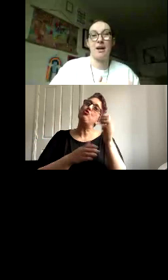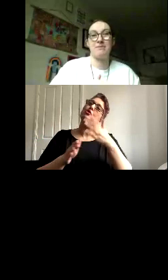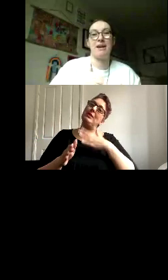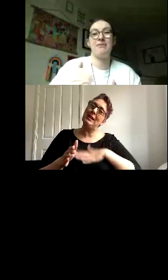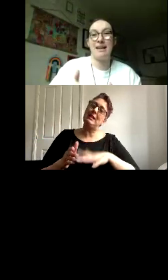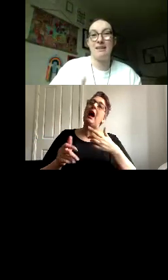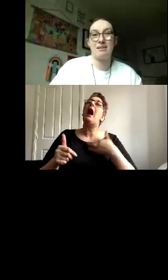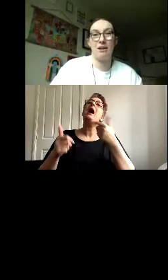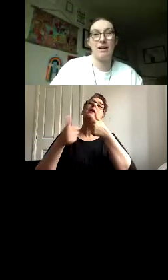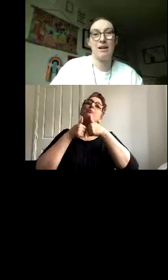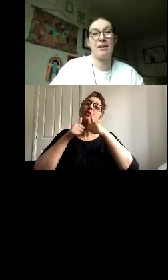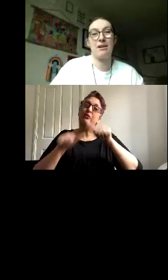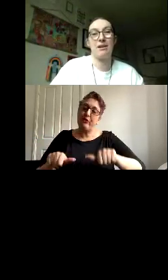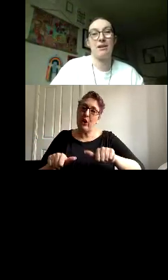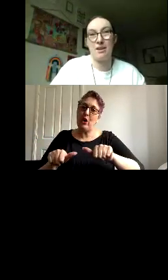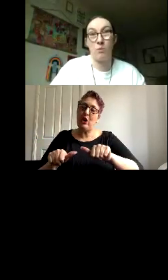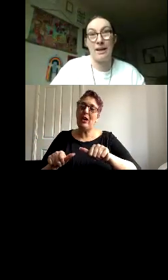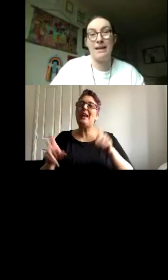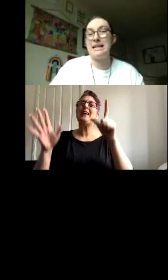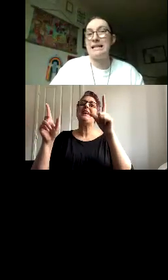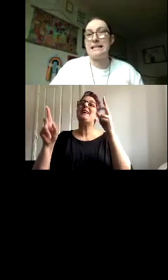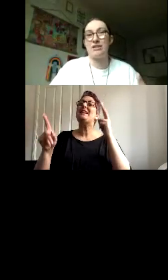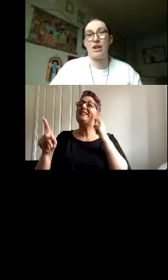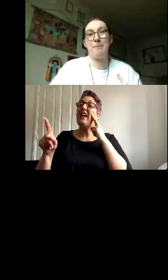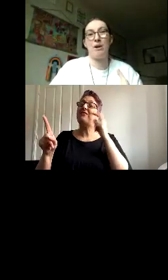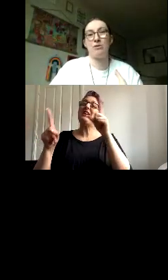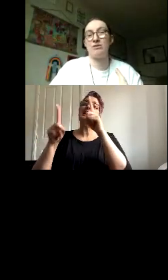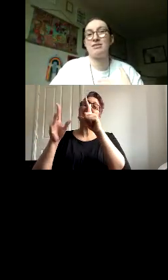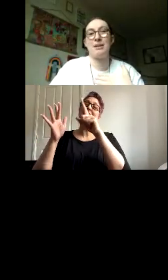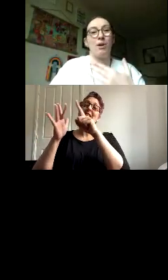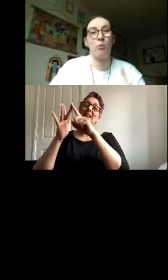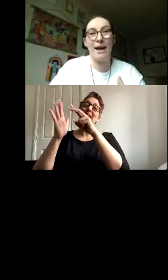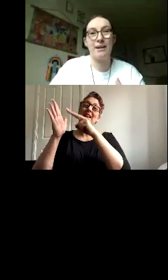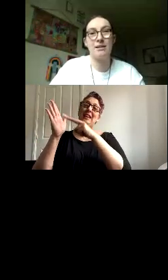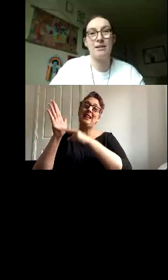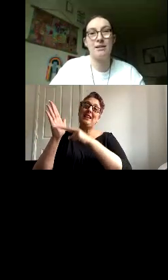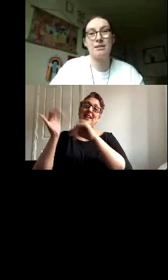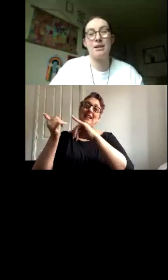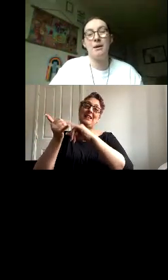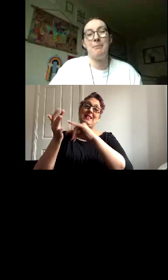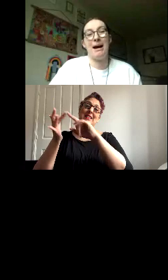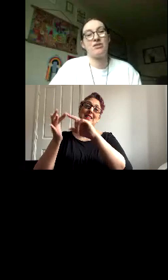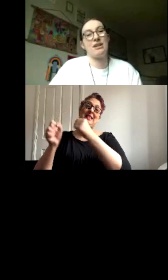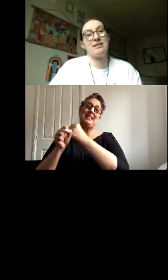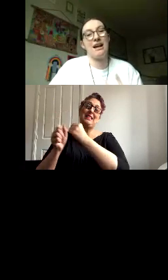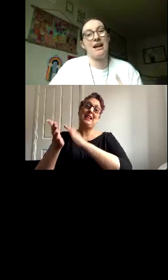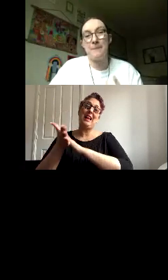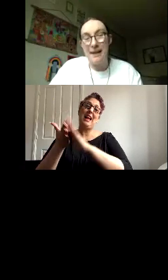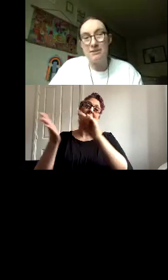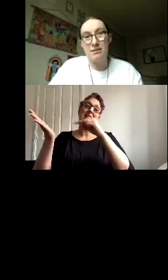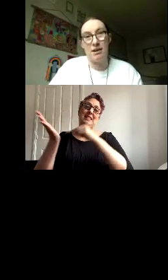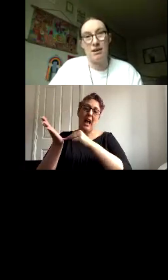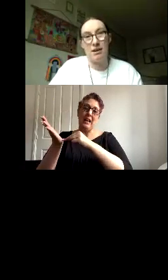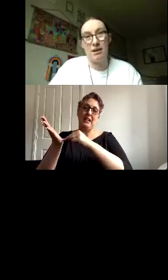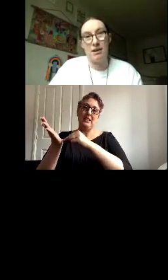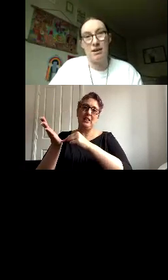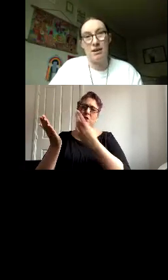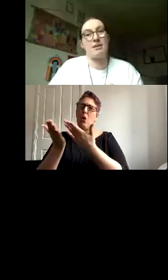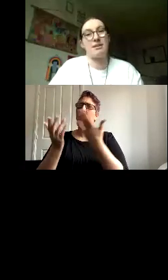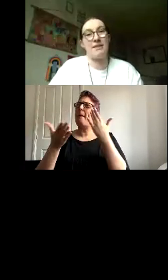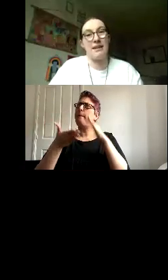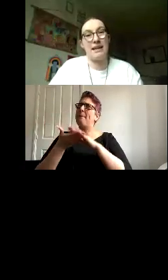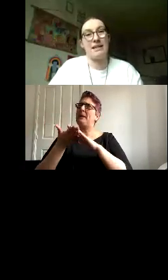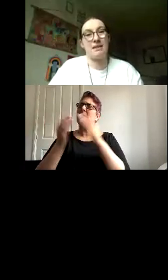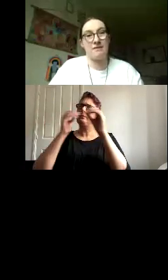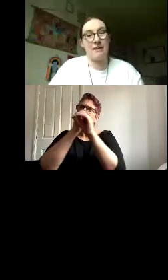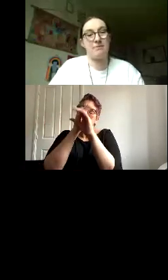term deaf insight because I think that we need to go beyond simple awareness, but actually to have insight to the